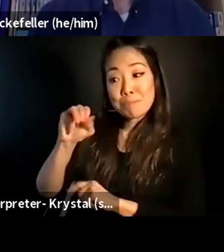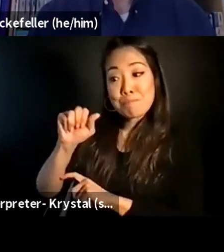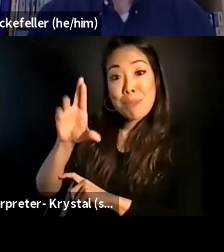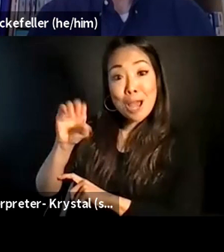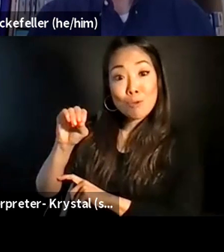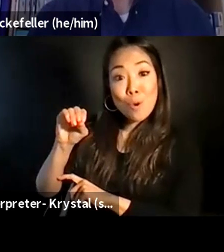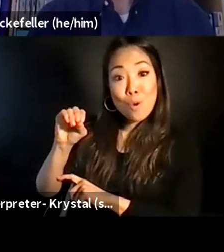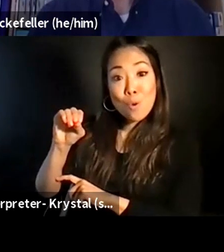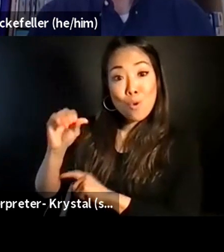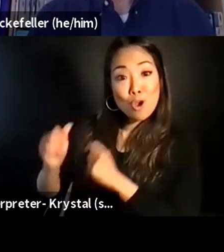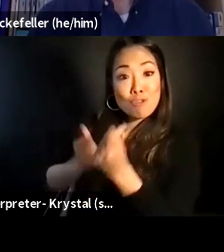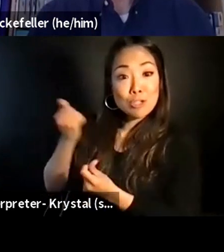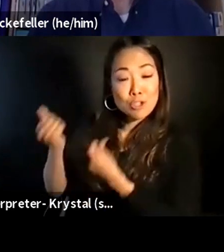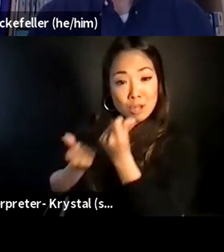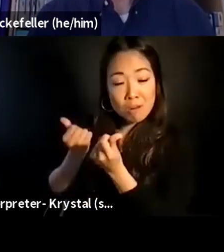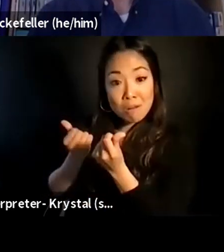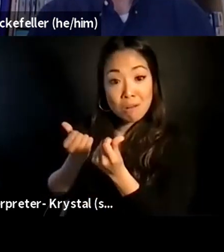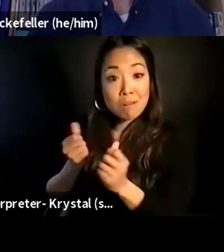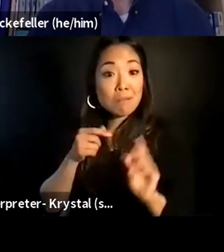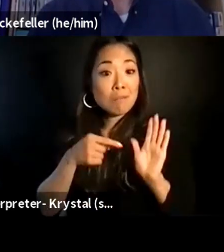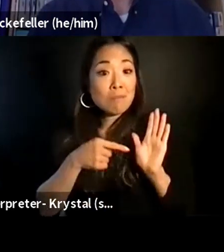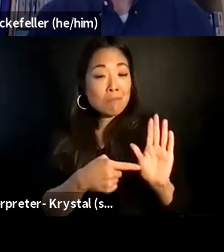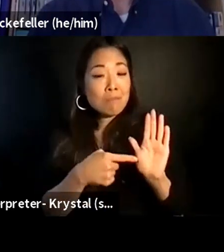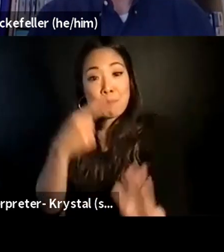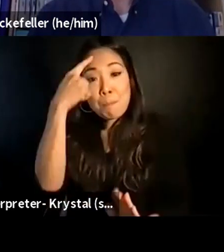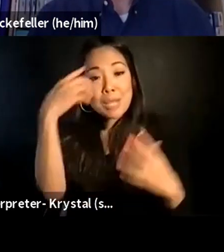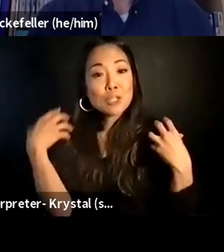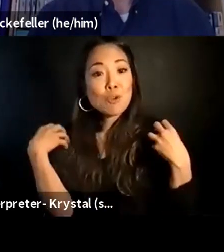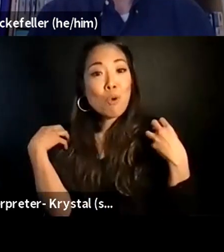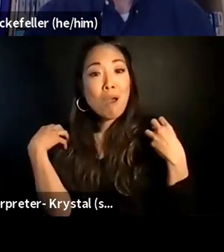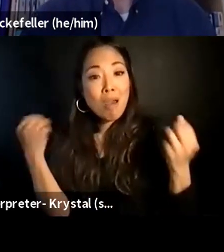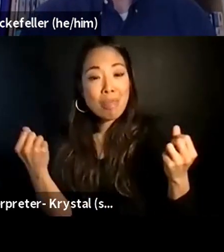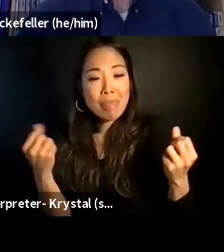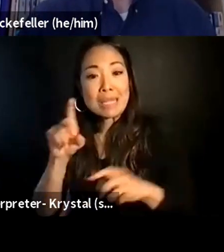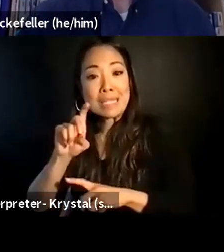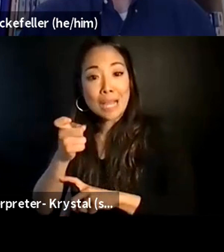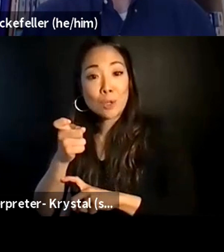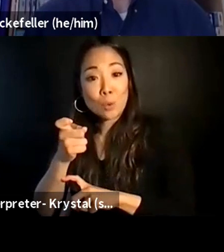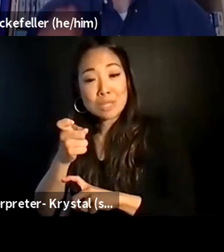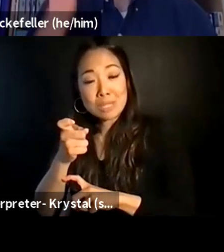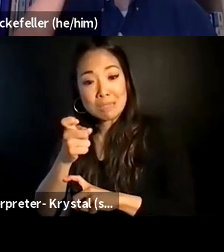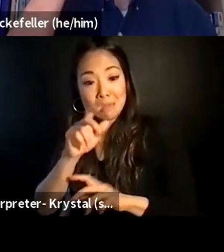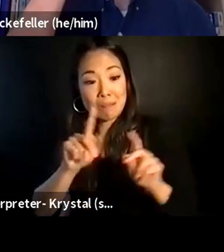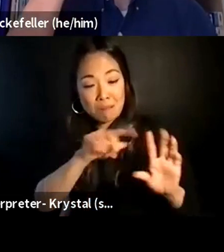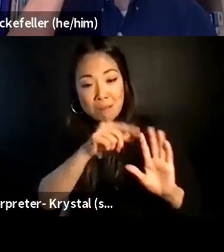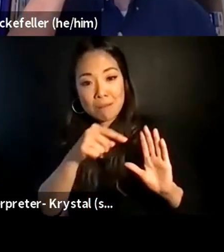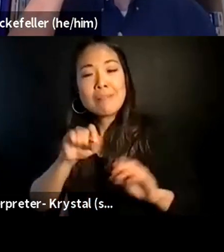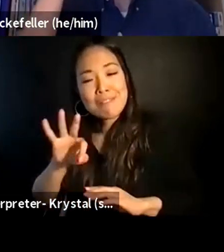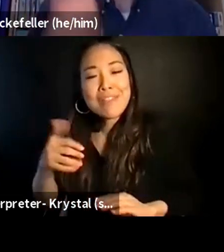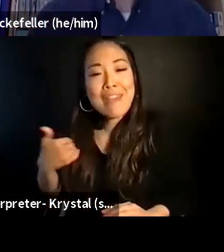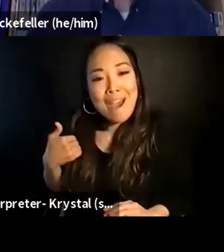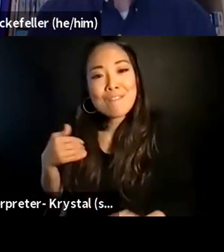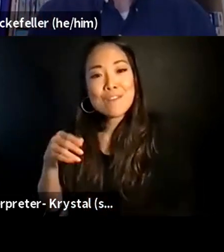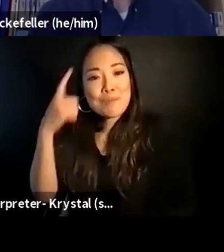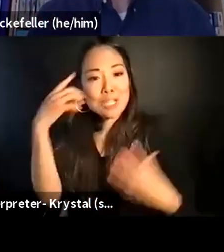people with mental health diagnoses, especially people who are queer or who are under the LGBTQ plus umbrella, often